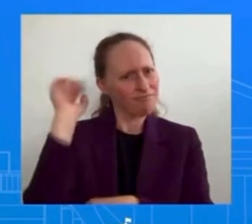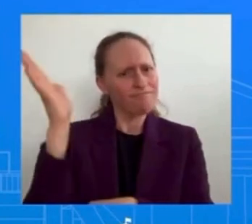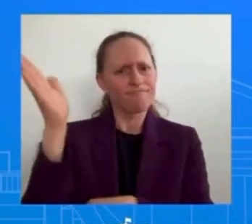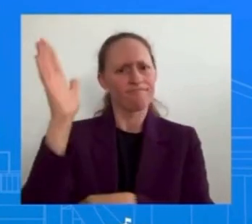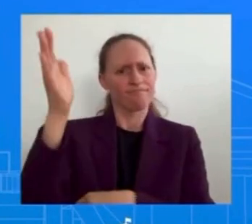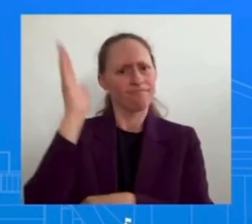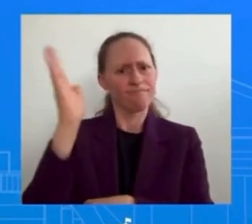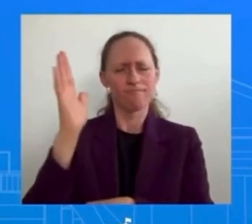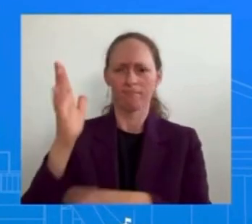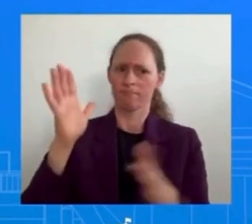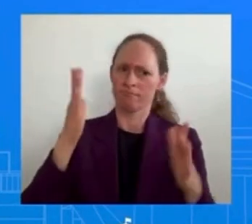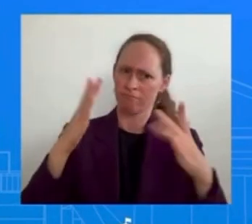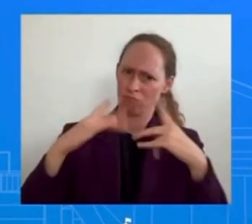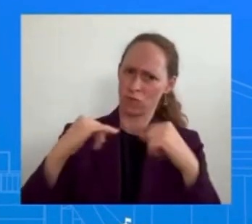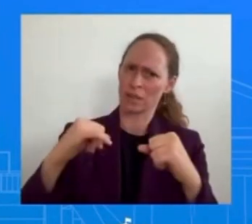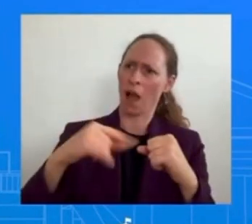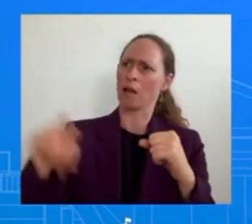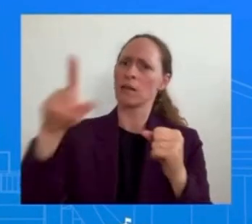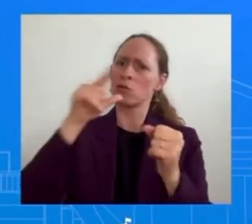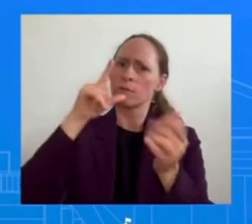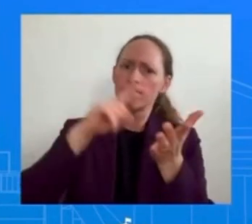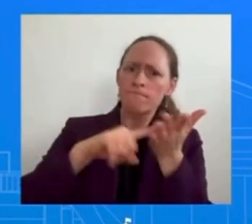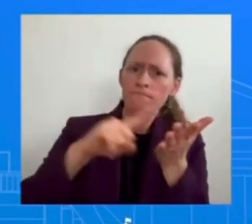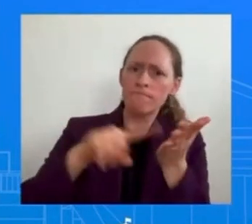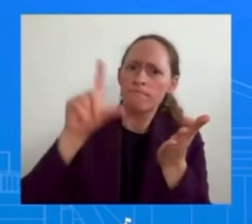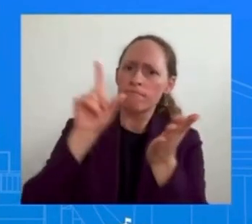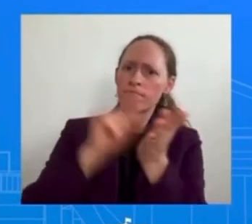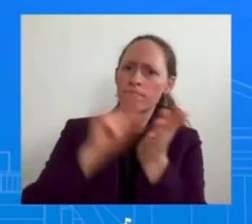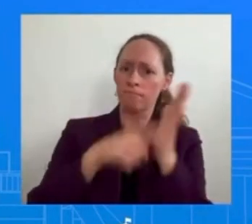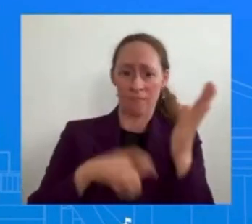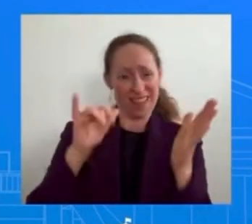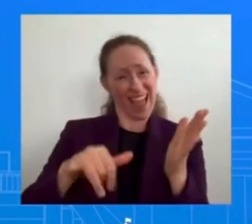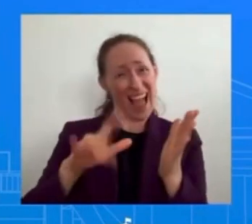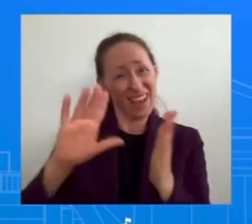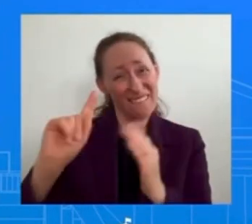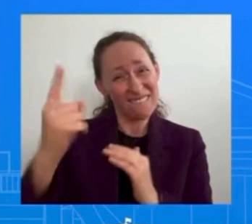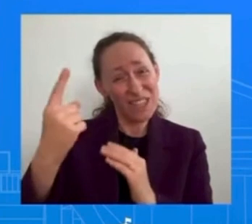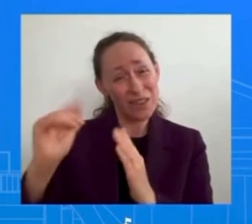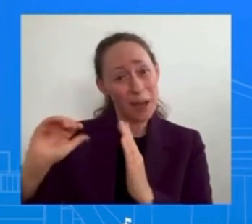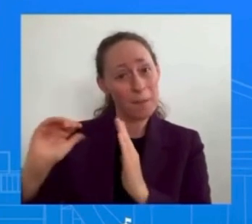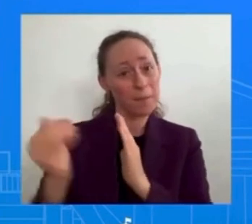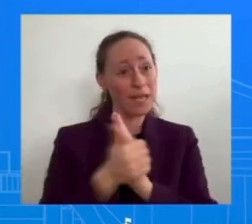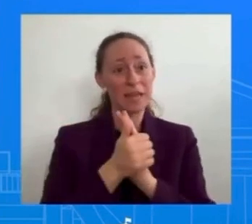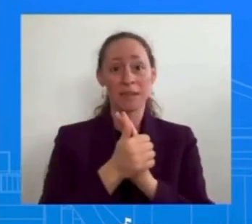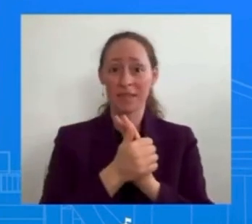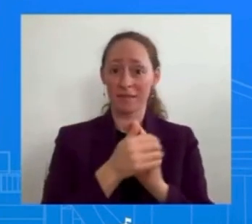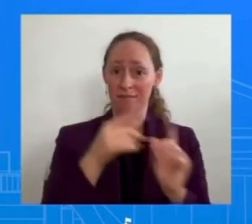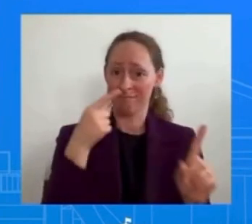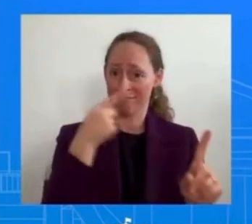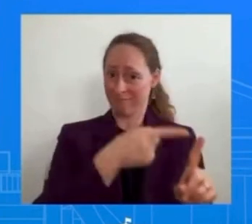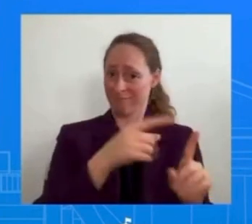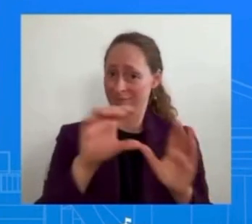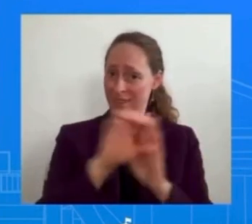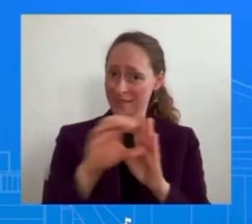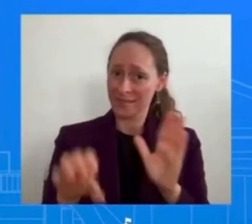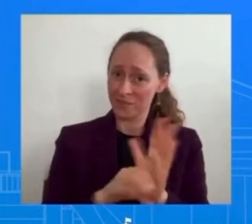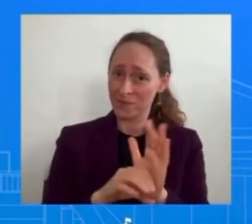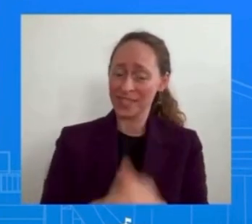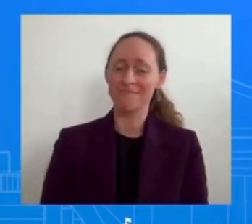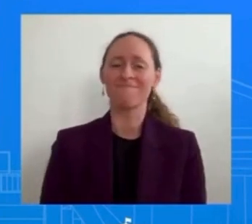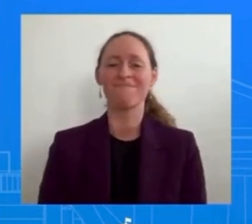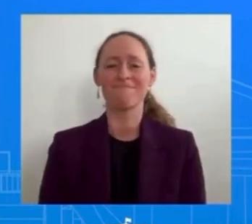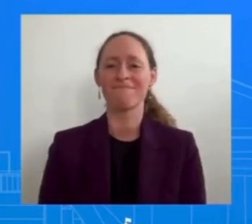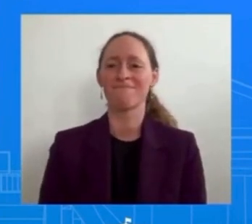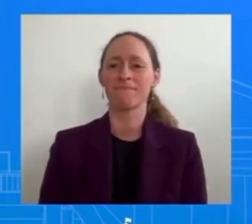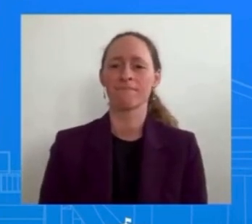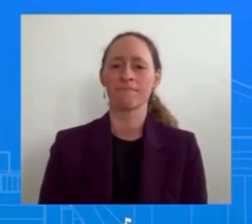very first Amendment. And so you can certainly count on us to continue to do that. As far as the legal aspect of this, I would have